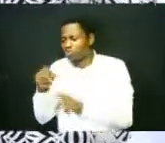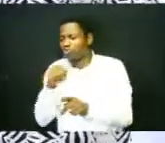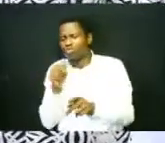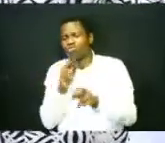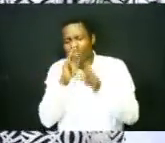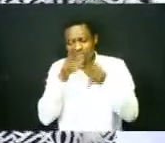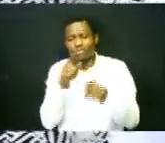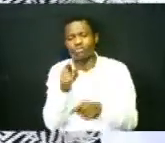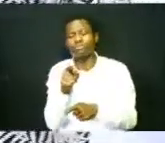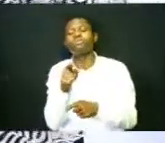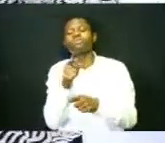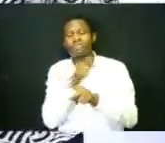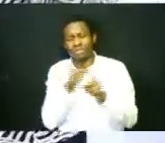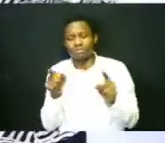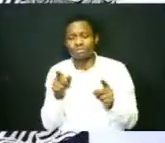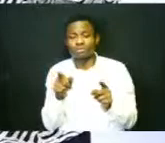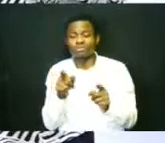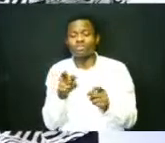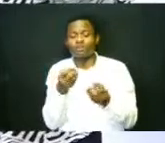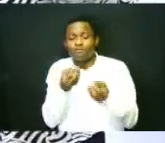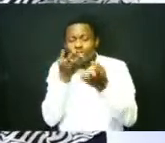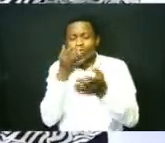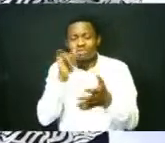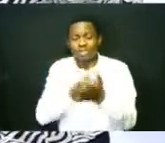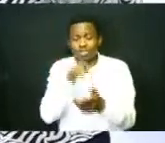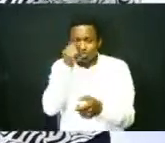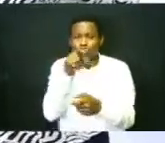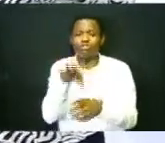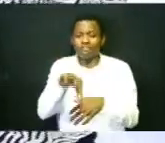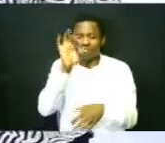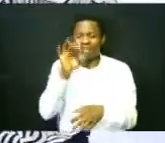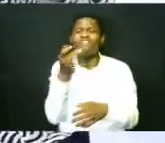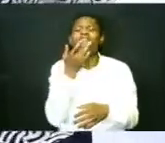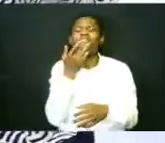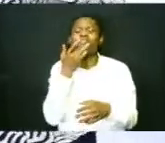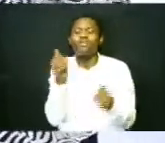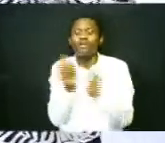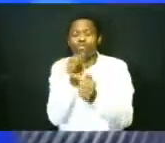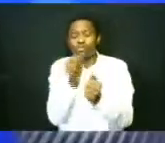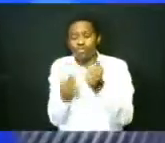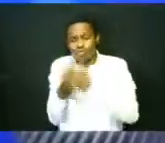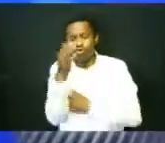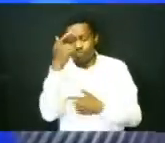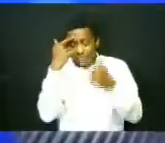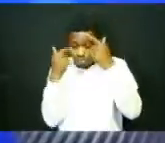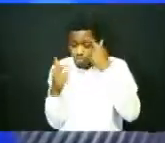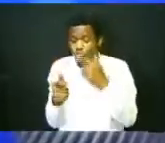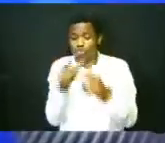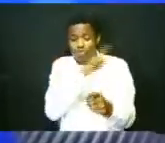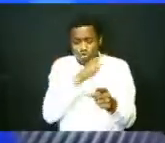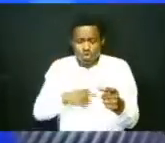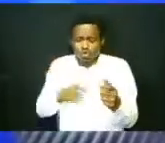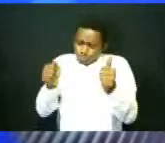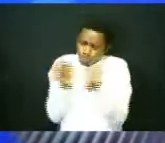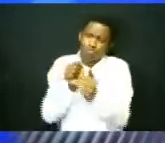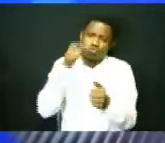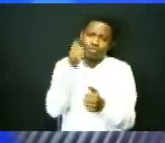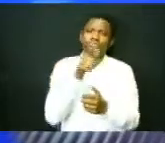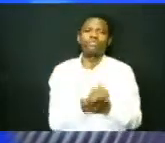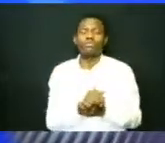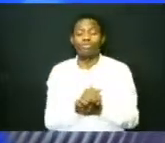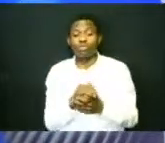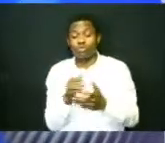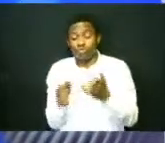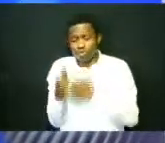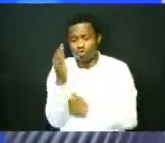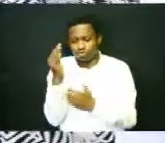Listen, I came to inform somebody that you have found favor with the Lord, because the Lord is with you. And so far the Lord is with you, he will carry you